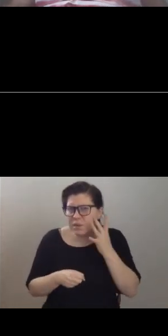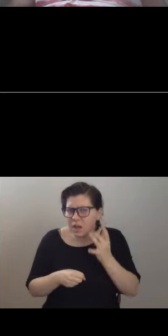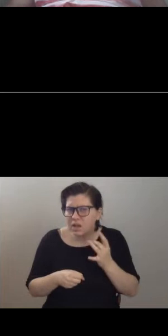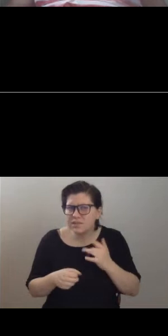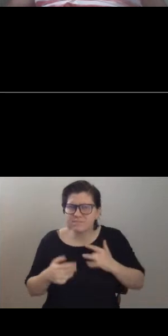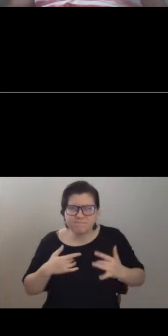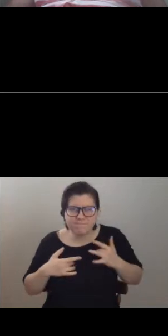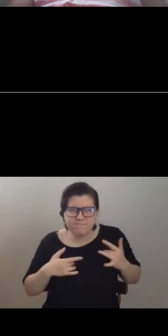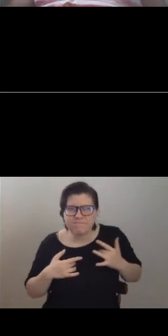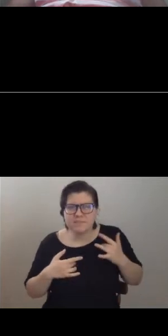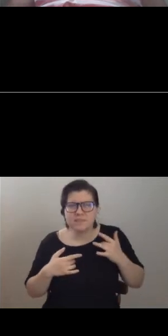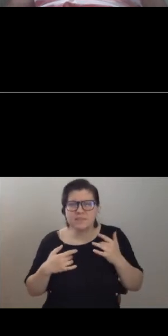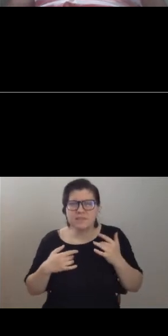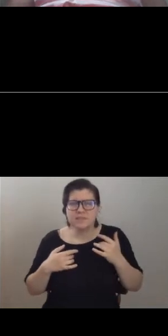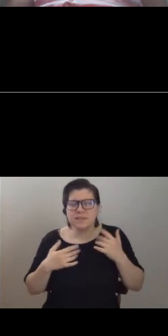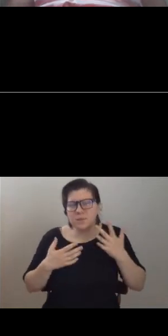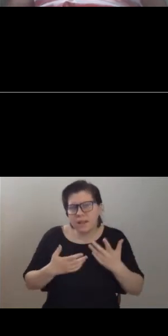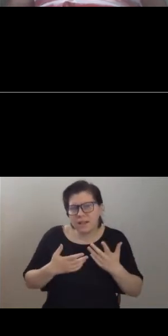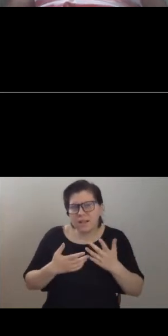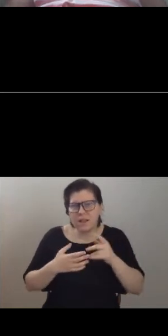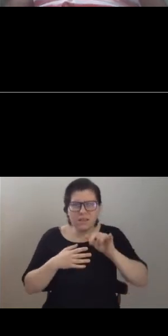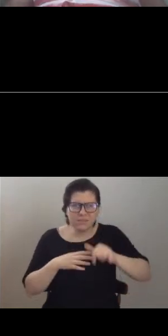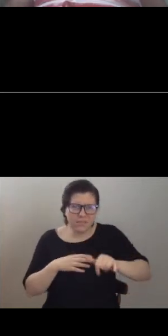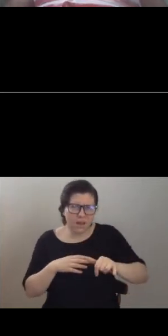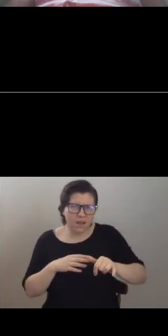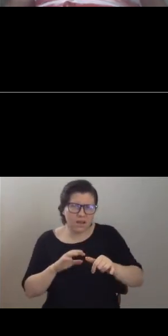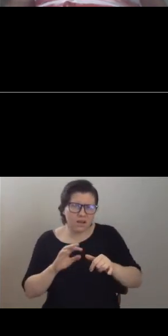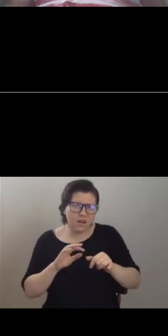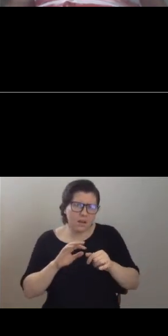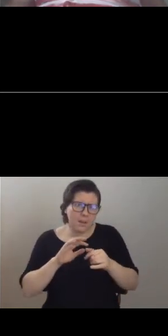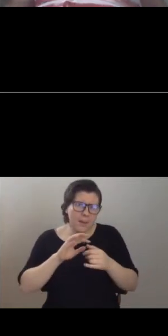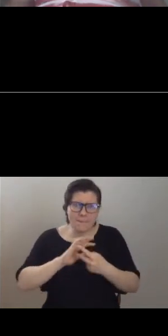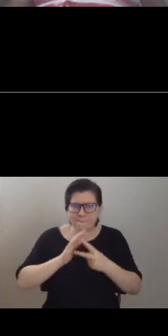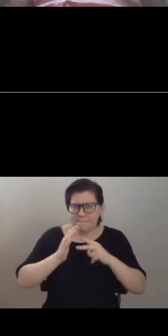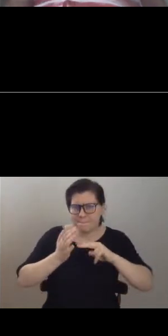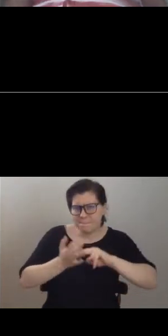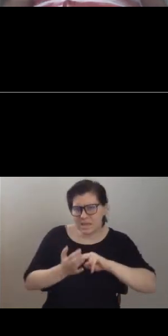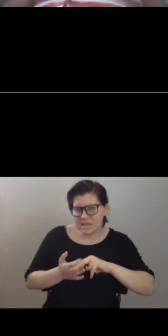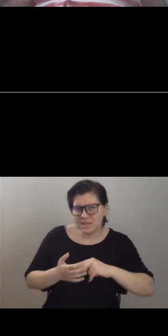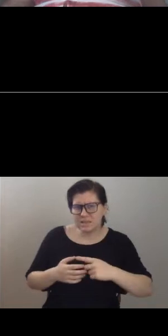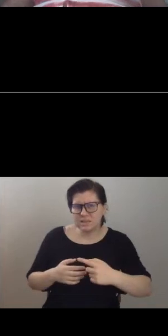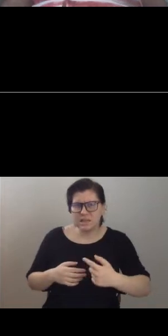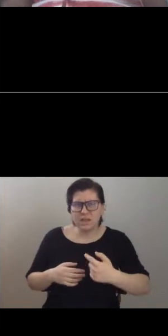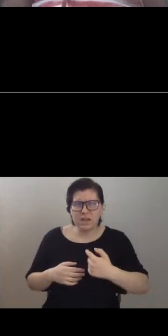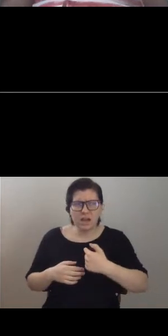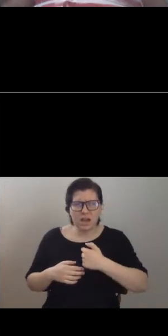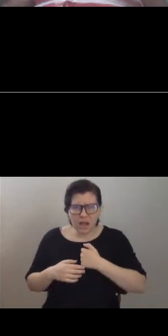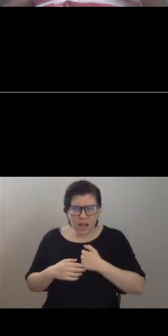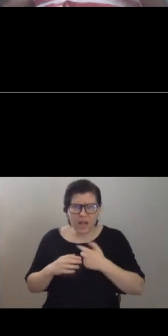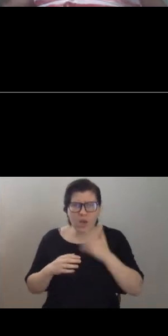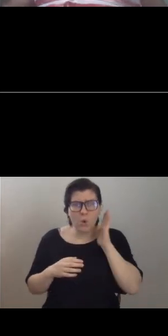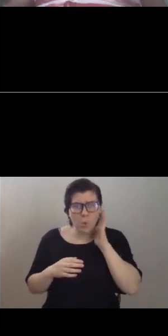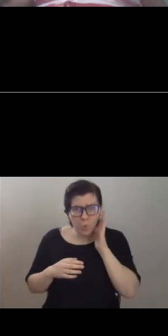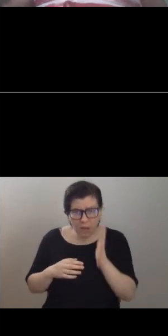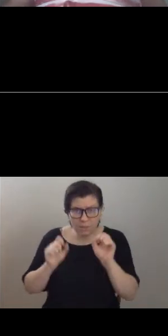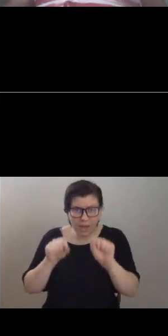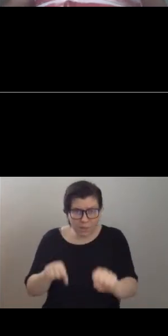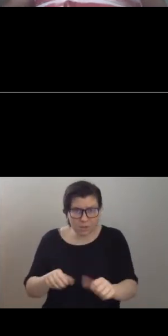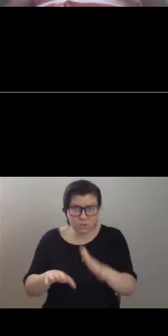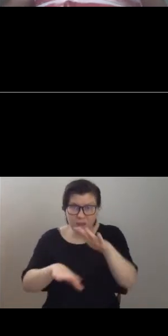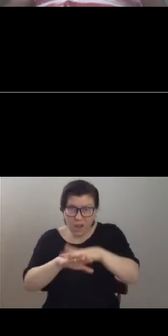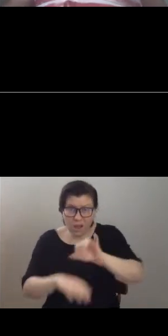about, well, doesn't that make it so I will be chosen for jury duty? And